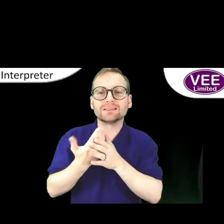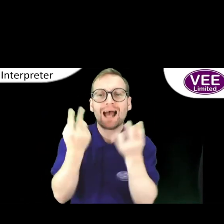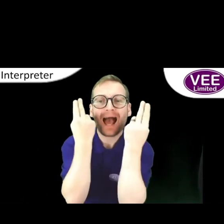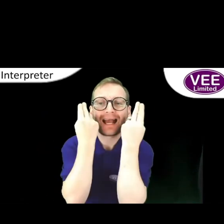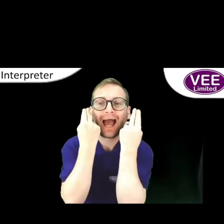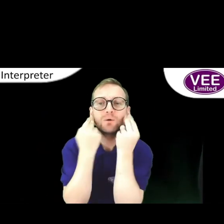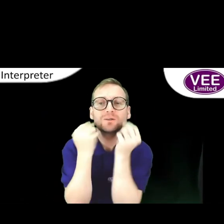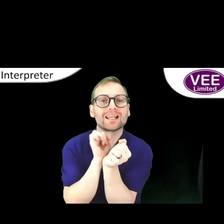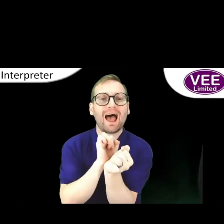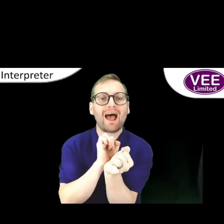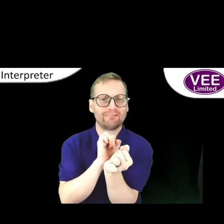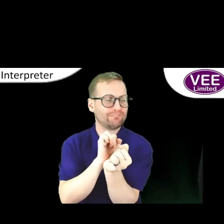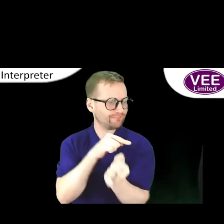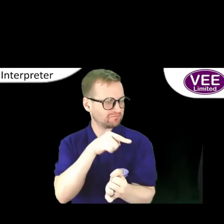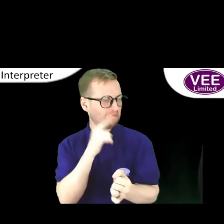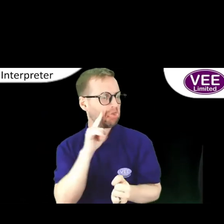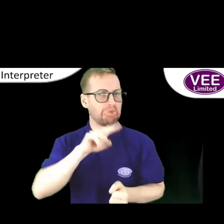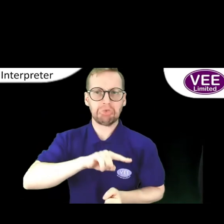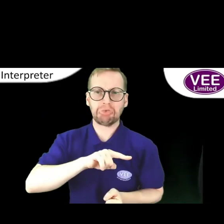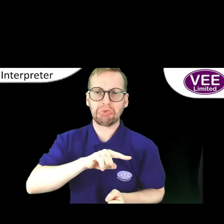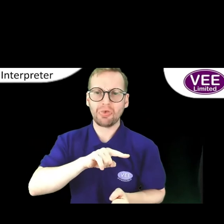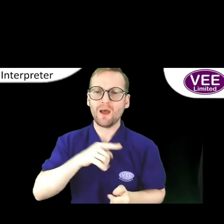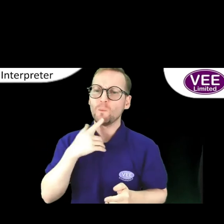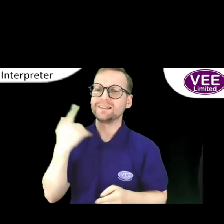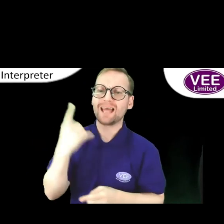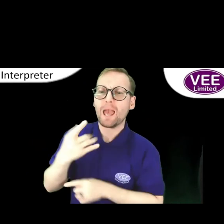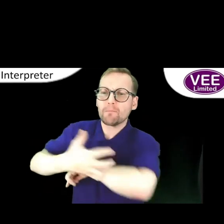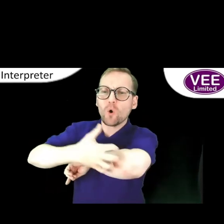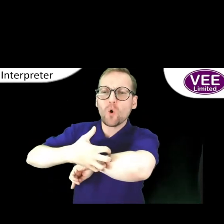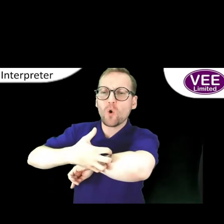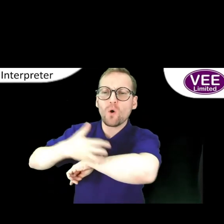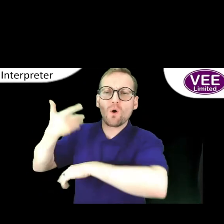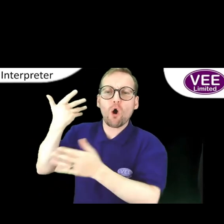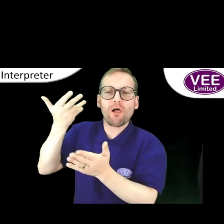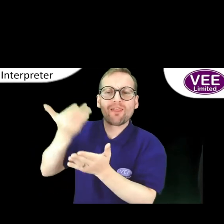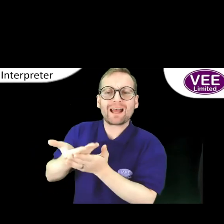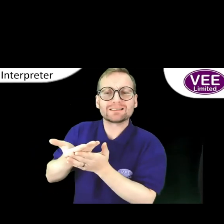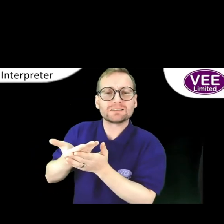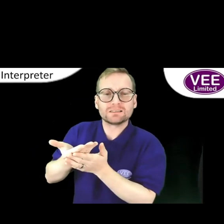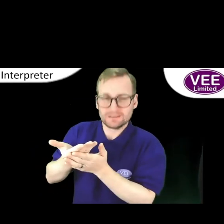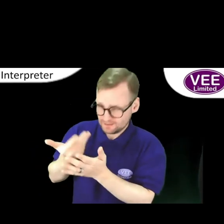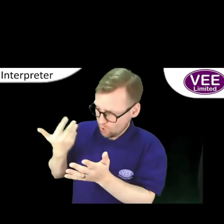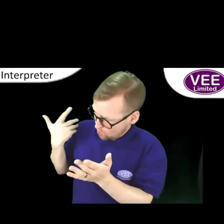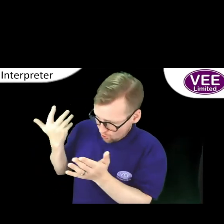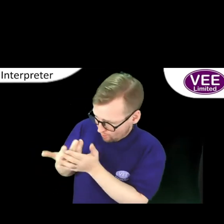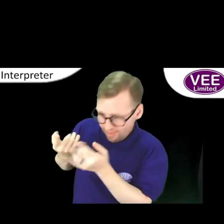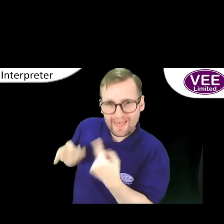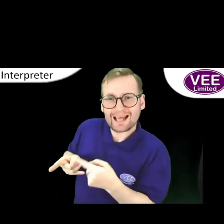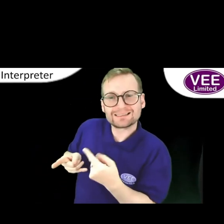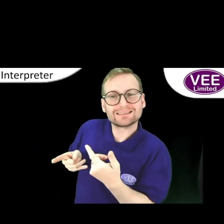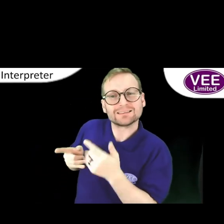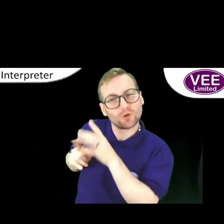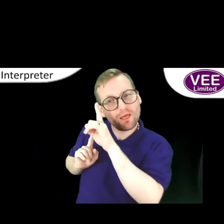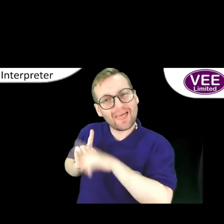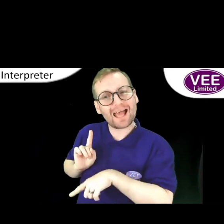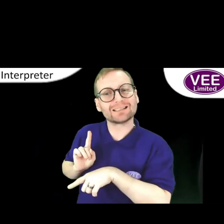we pass him by, we dare be poor for all that. For all that and